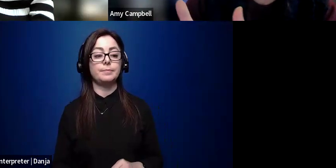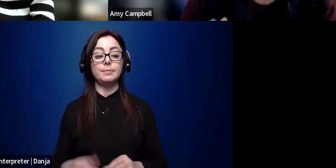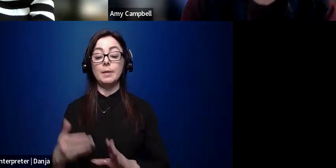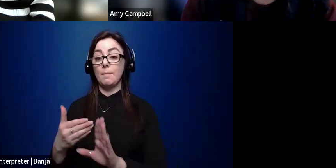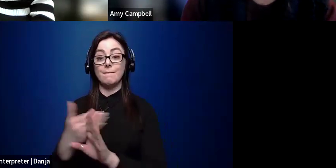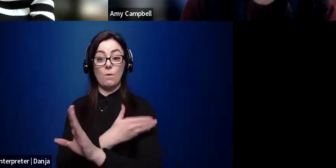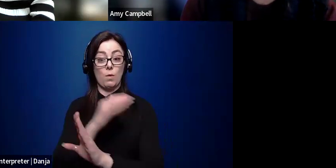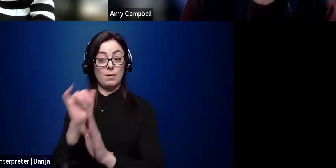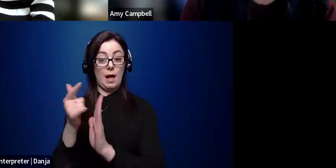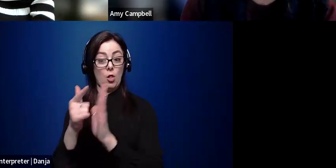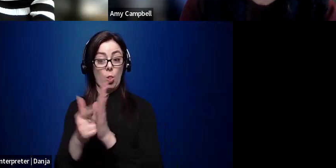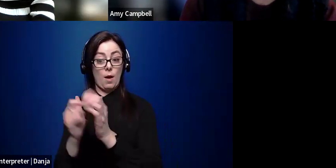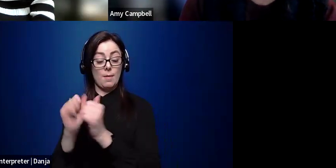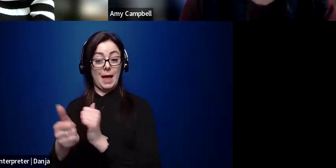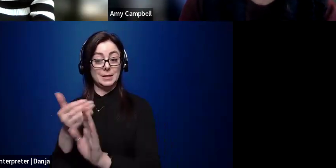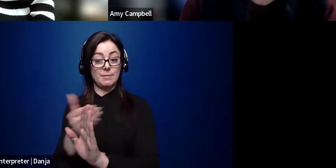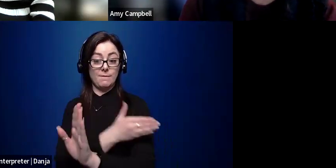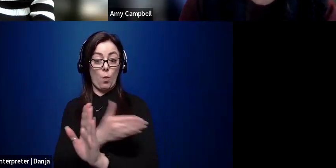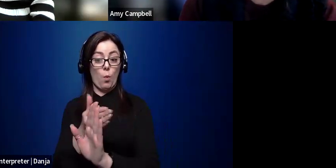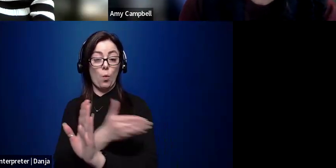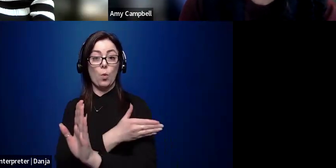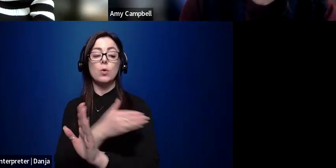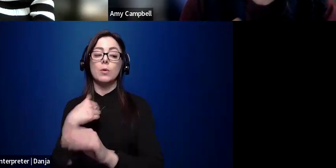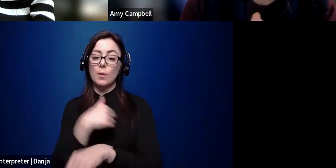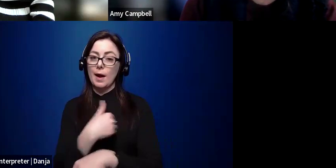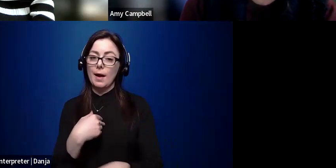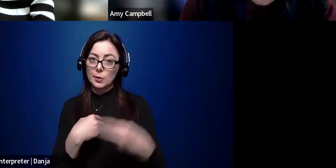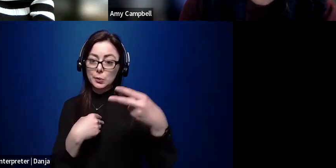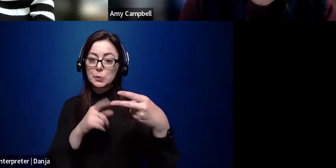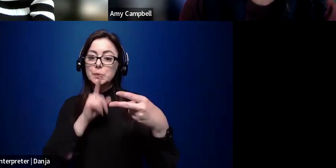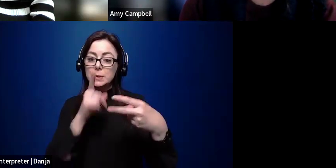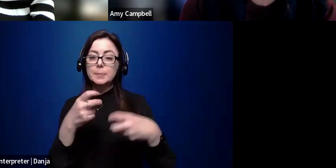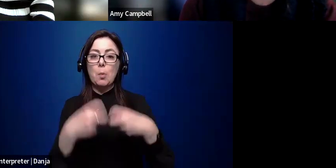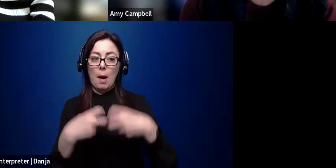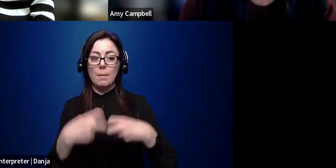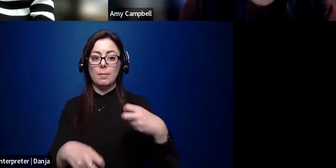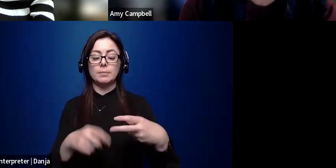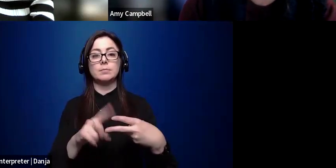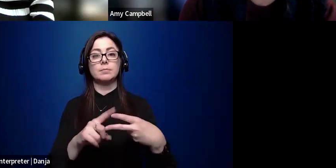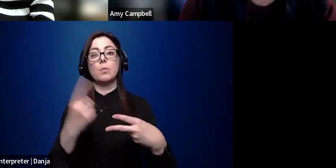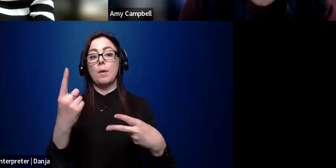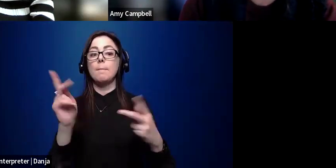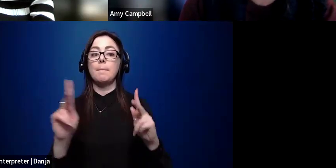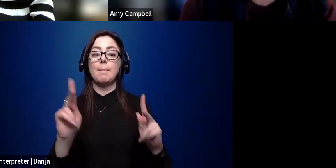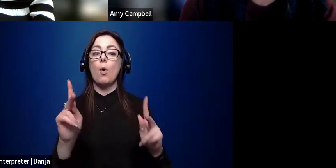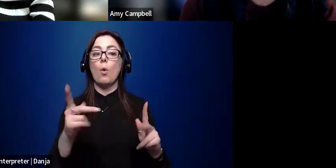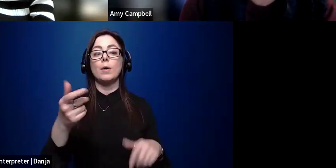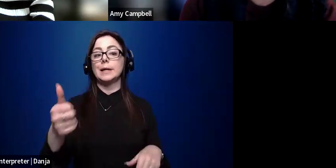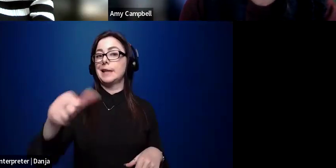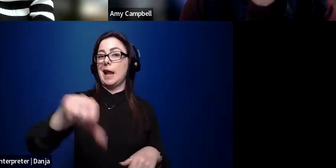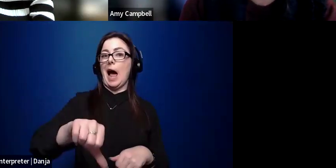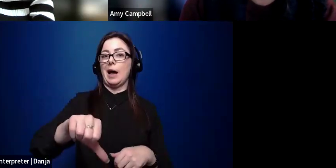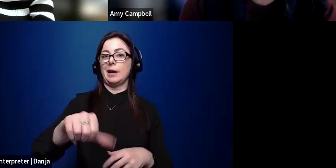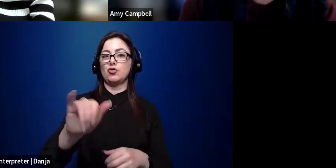passed, we had 2 real problems. People were denied coverage because of what they have, conditions